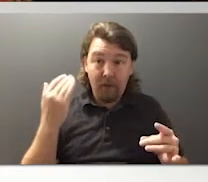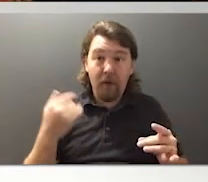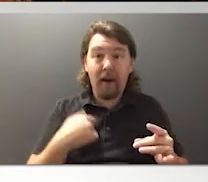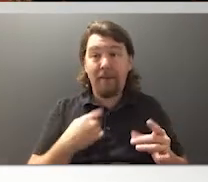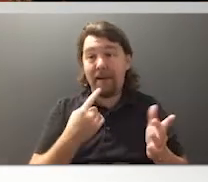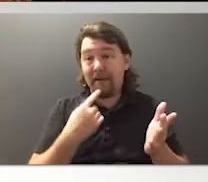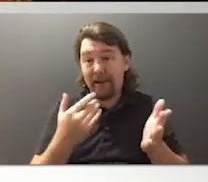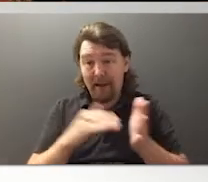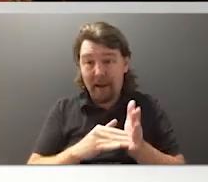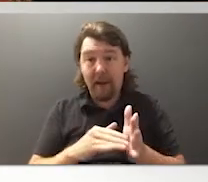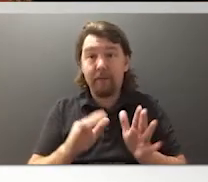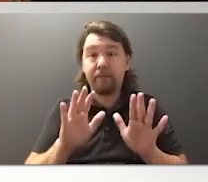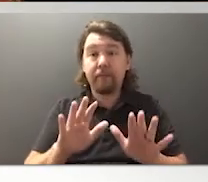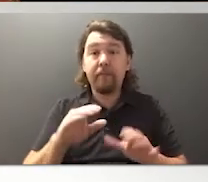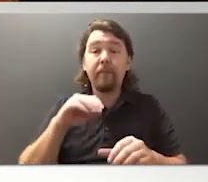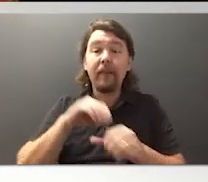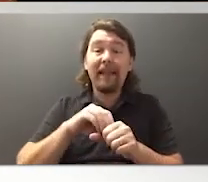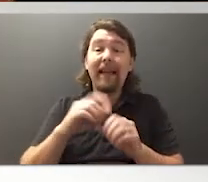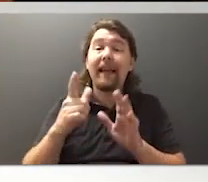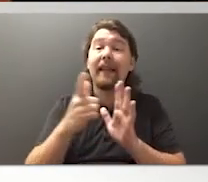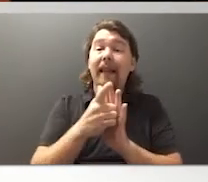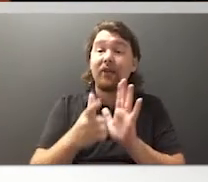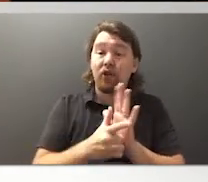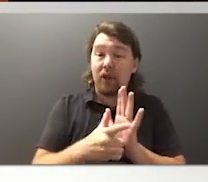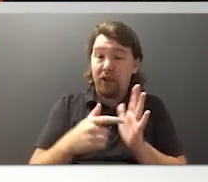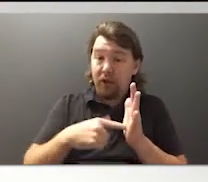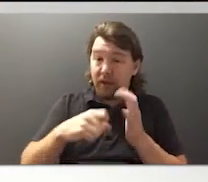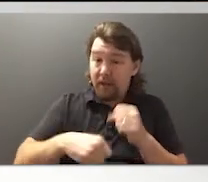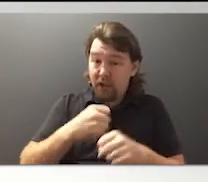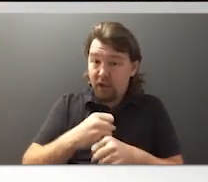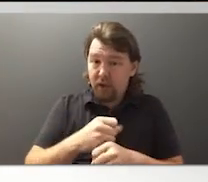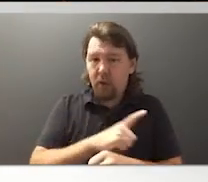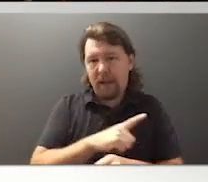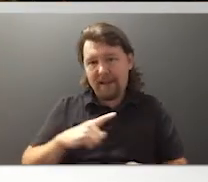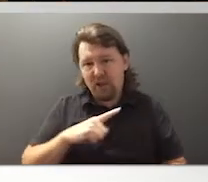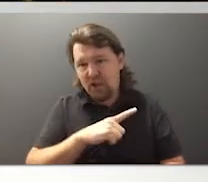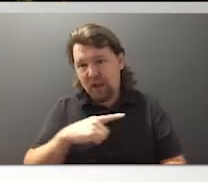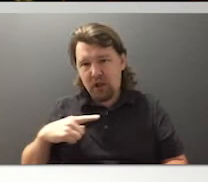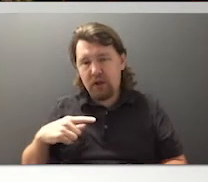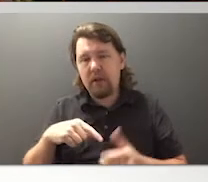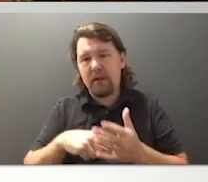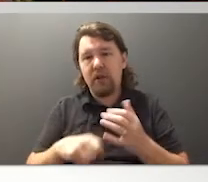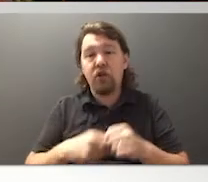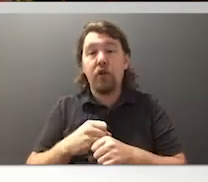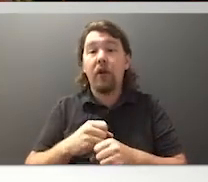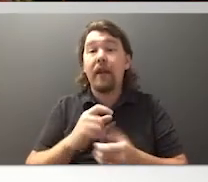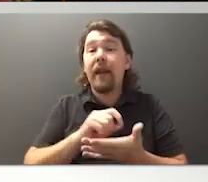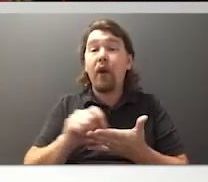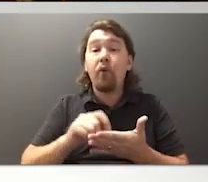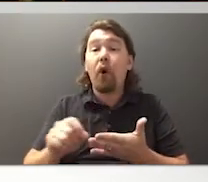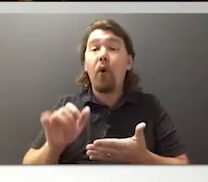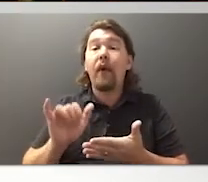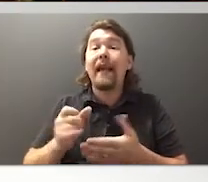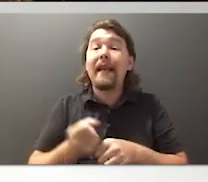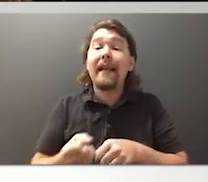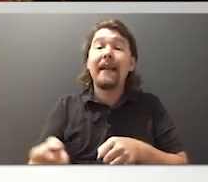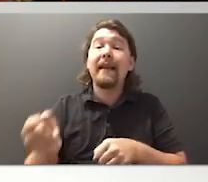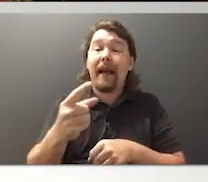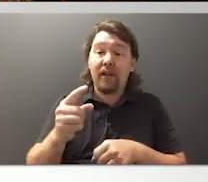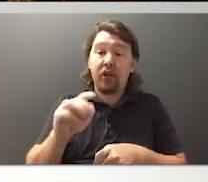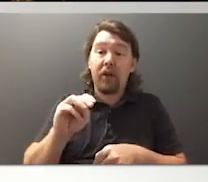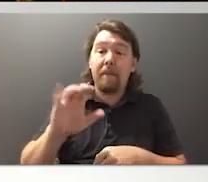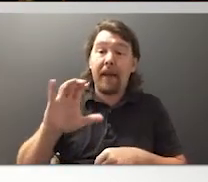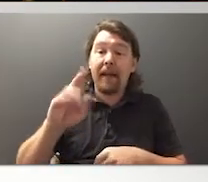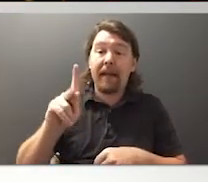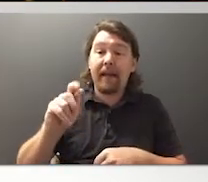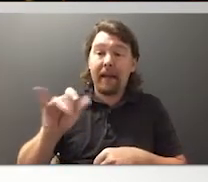again. In legislation this year, it has been written that next year the McKay Scholarship will roll